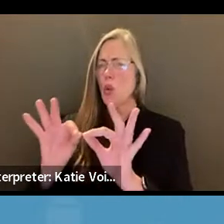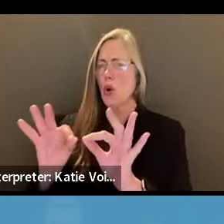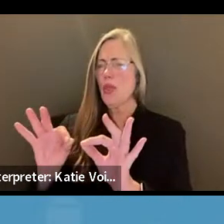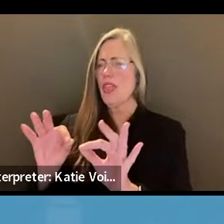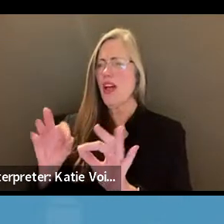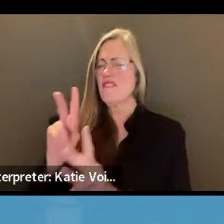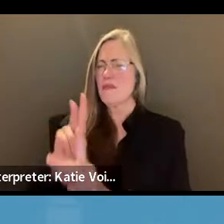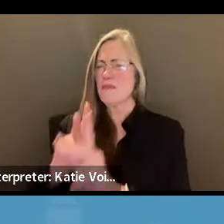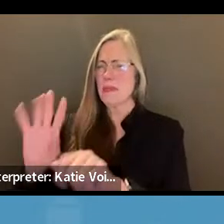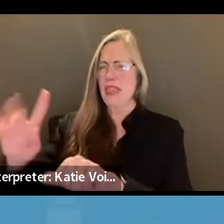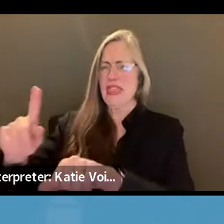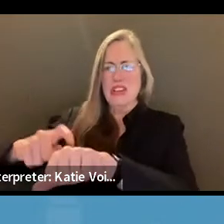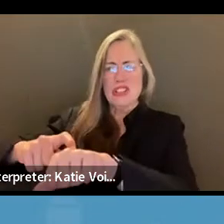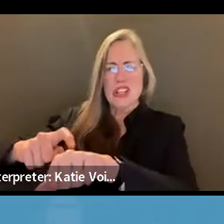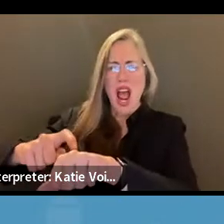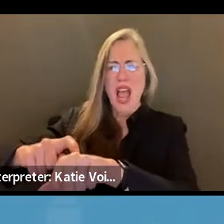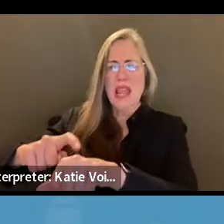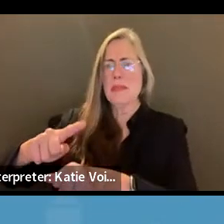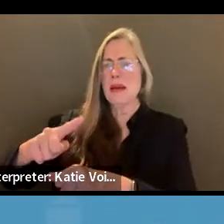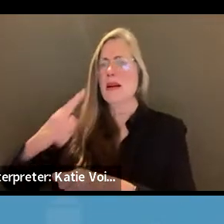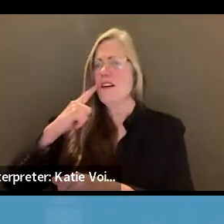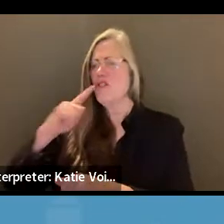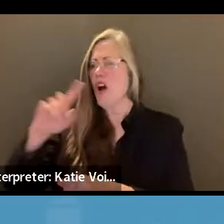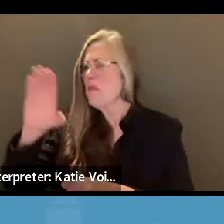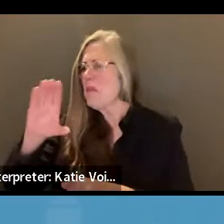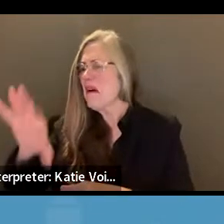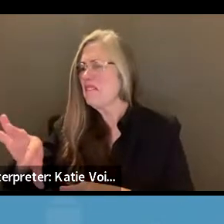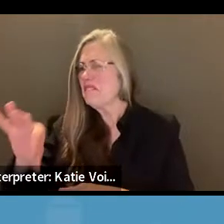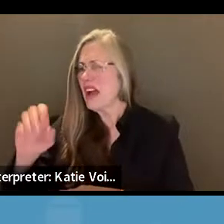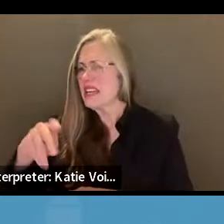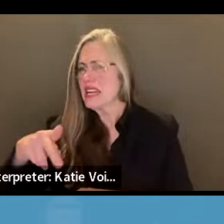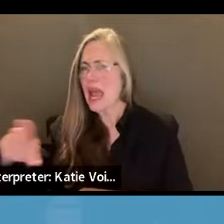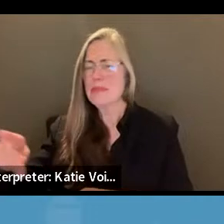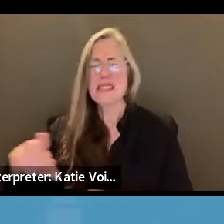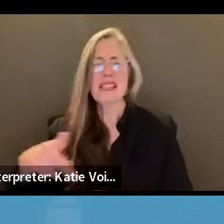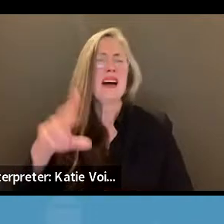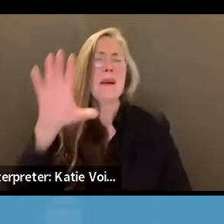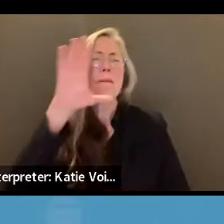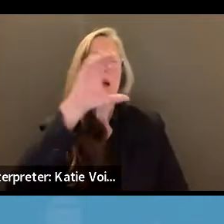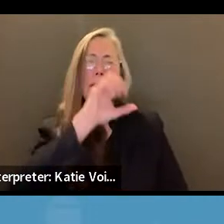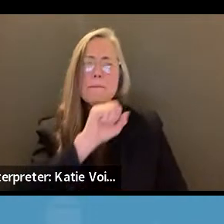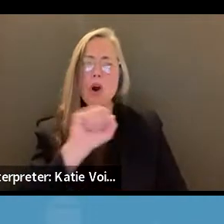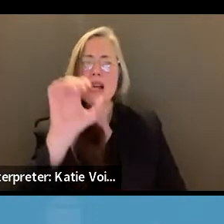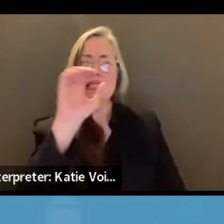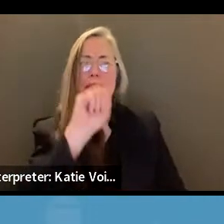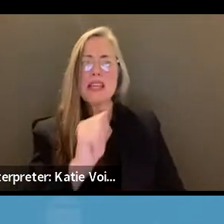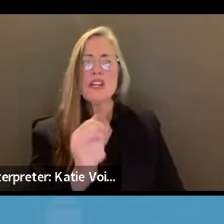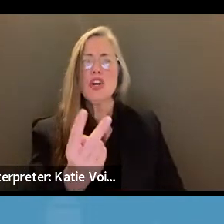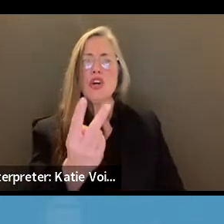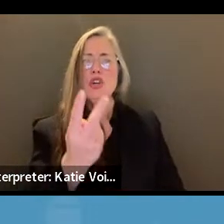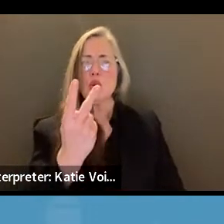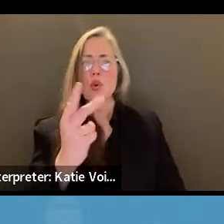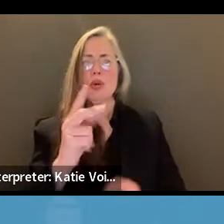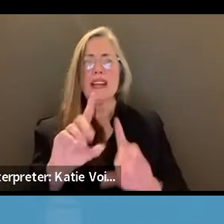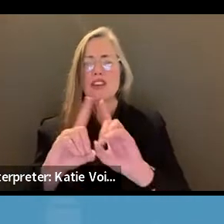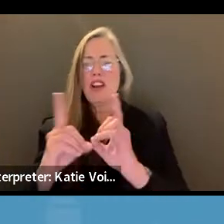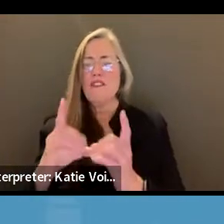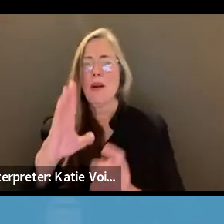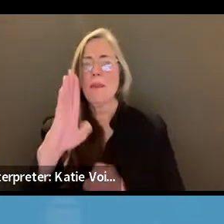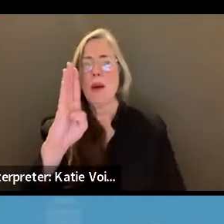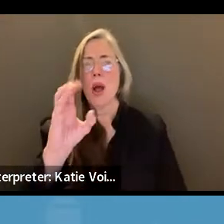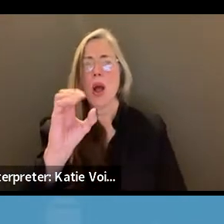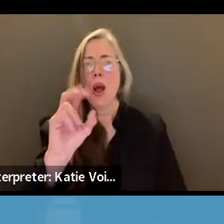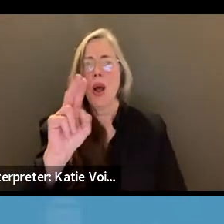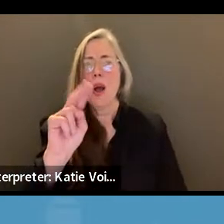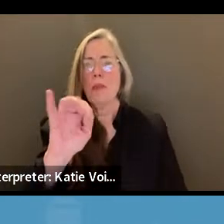apps, or what's in that number? It's basically an approximation. We've been working with two different districts, Bonita Unified and